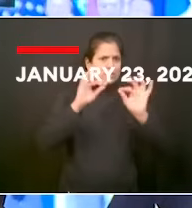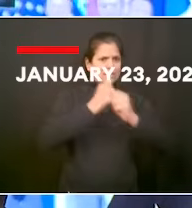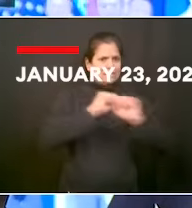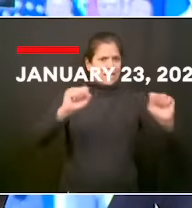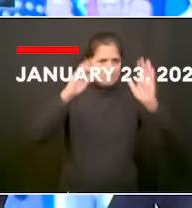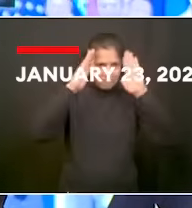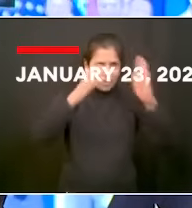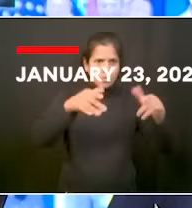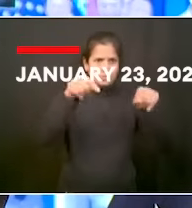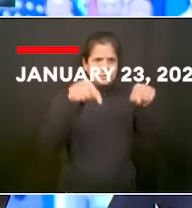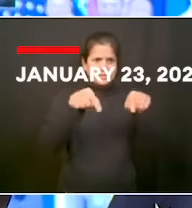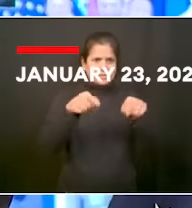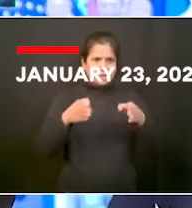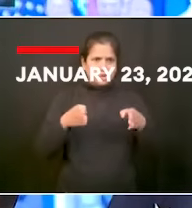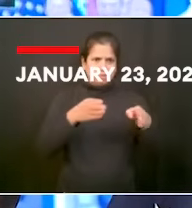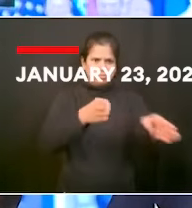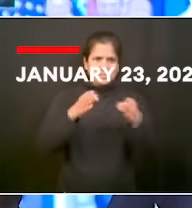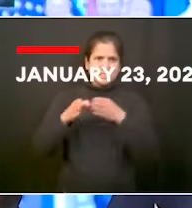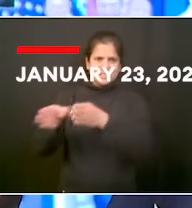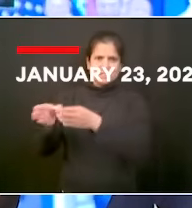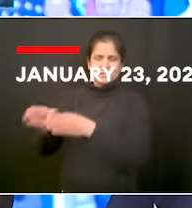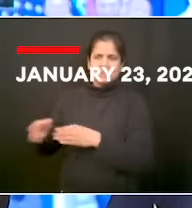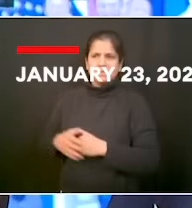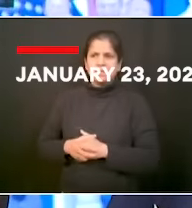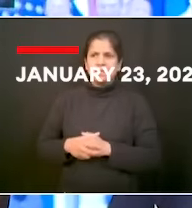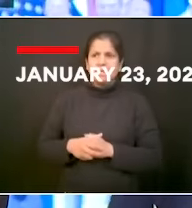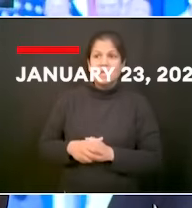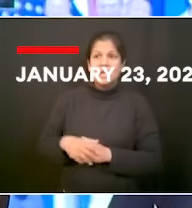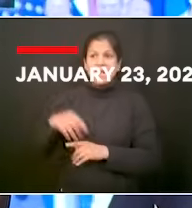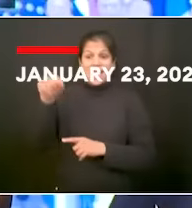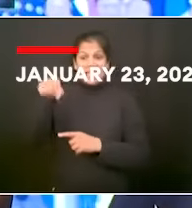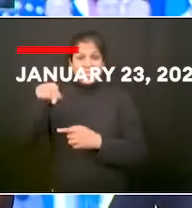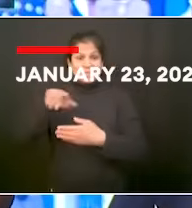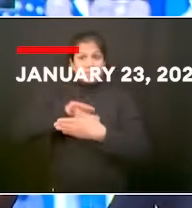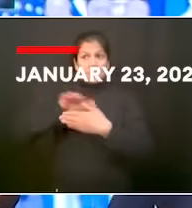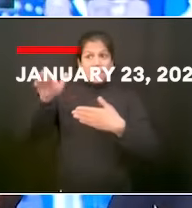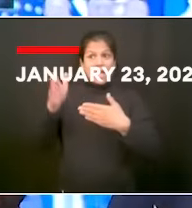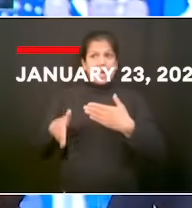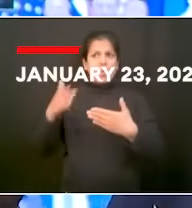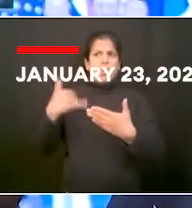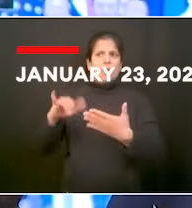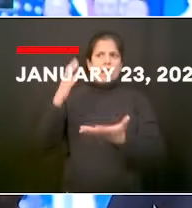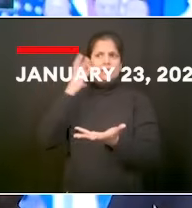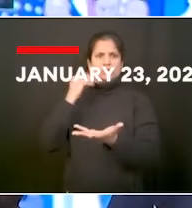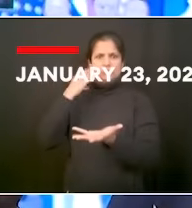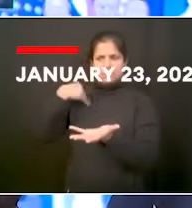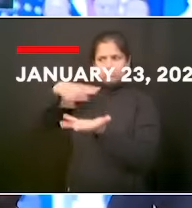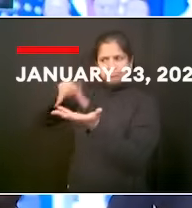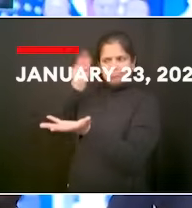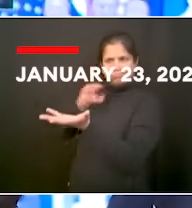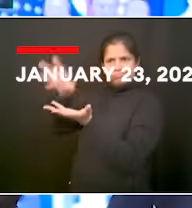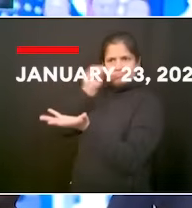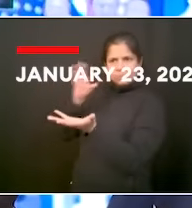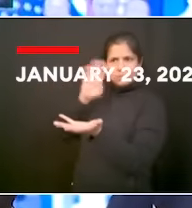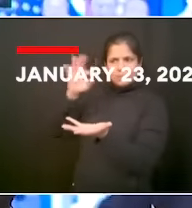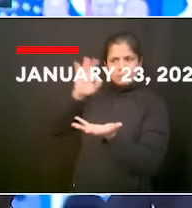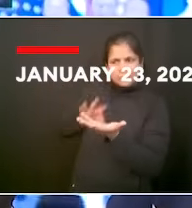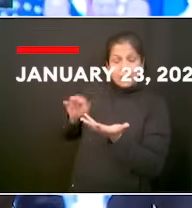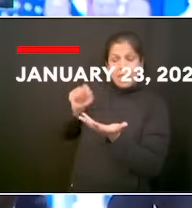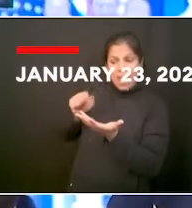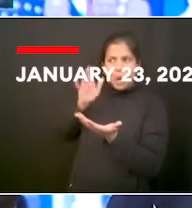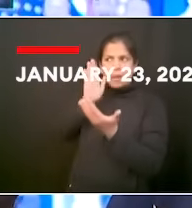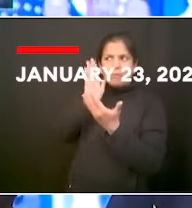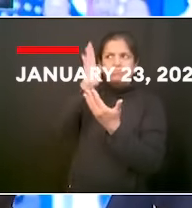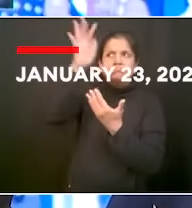about street design beyond just the question of meeting the snows. And Jay, Thank you. Hey, how's it going? No worries. As for